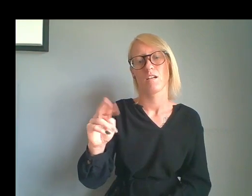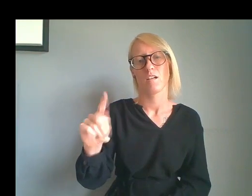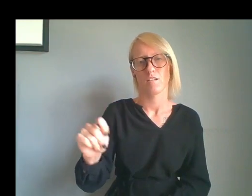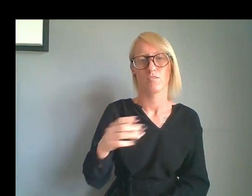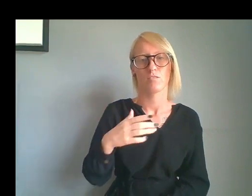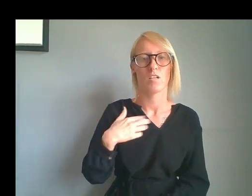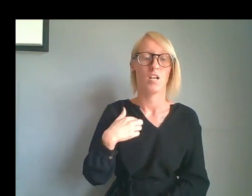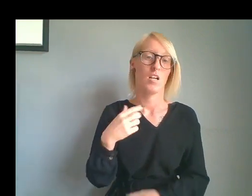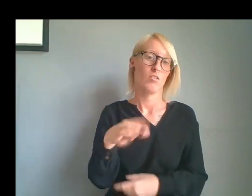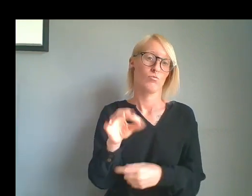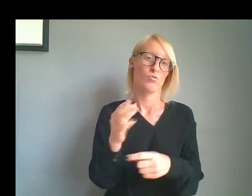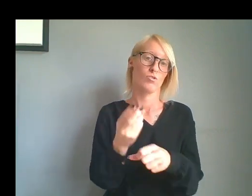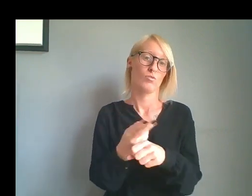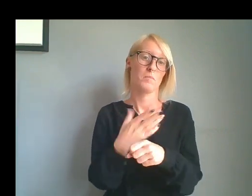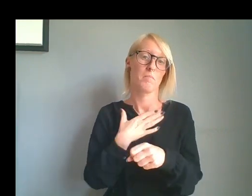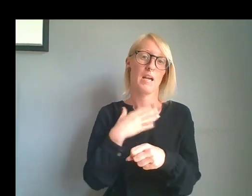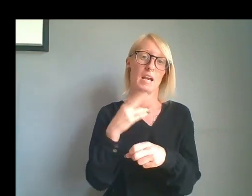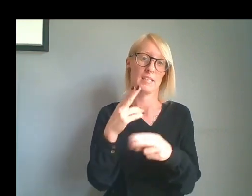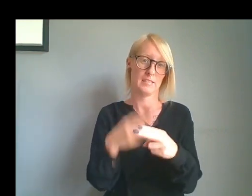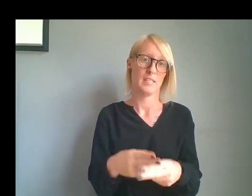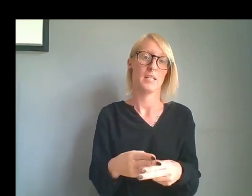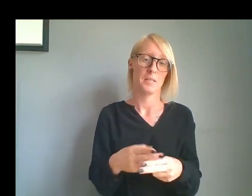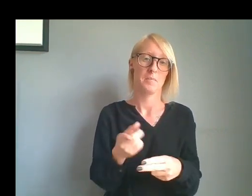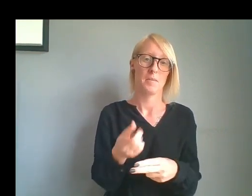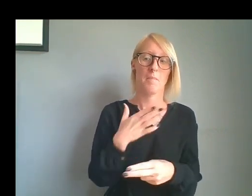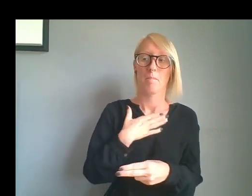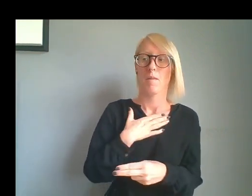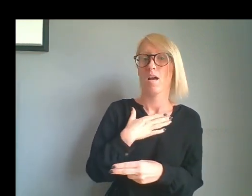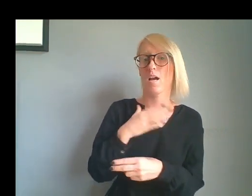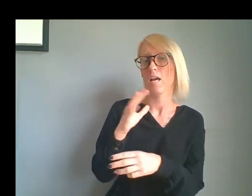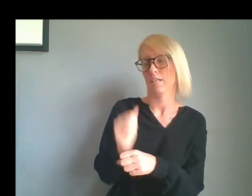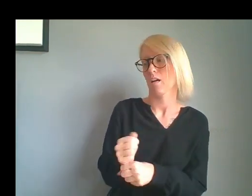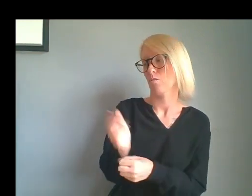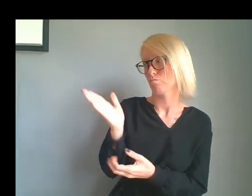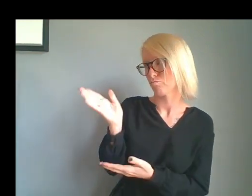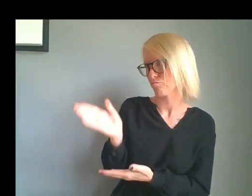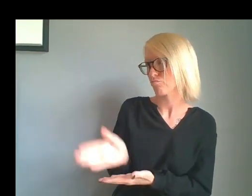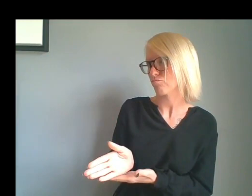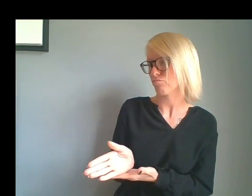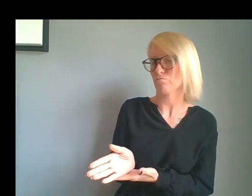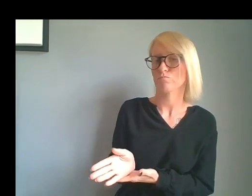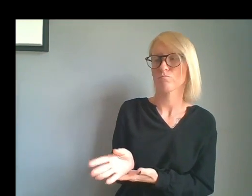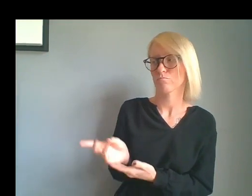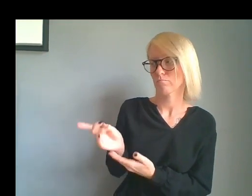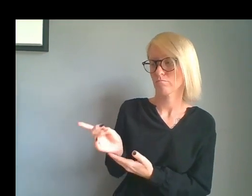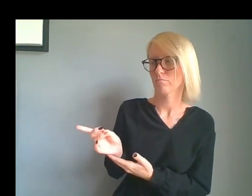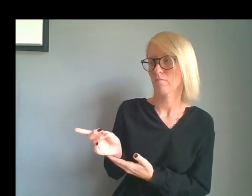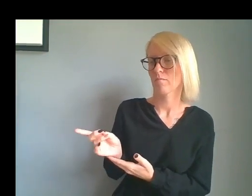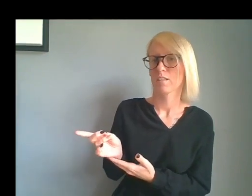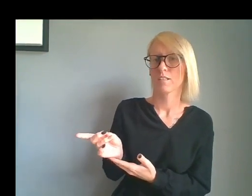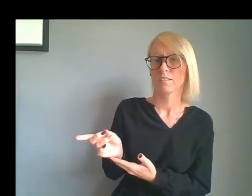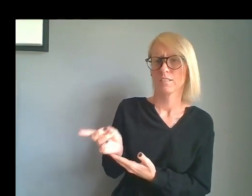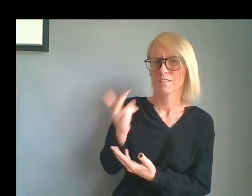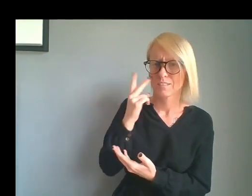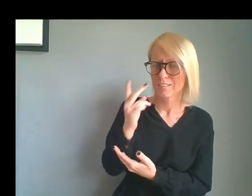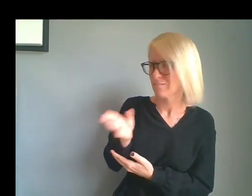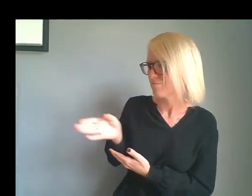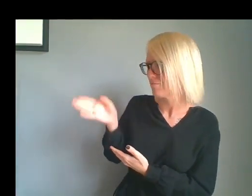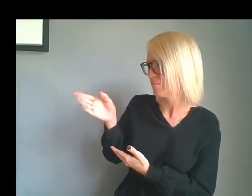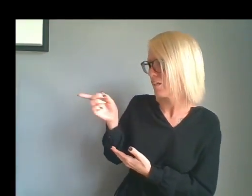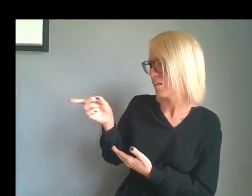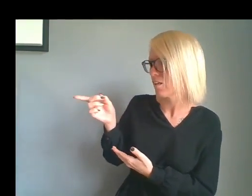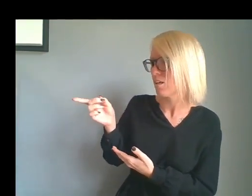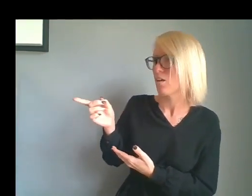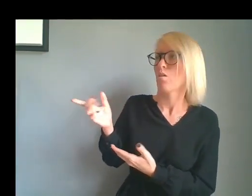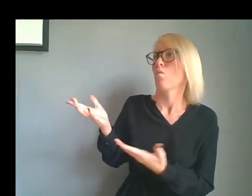Tina Arnoldi, so this is my account. And you can see up here, this is what my account is about. This gives you an opportunity to